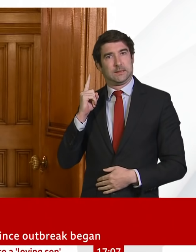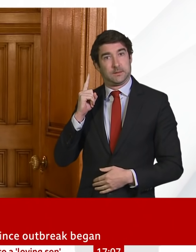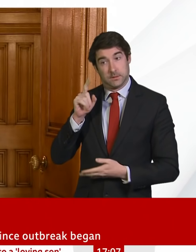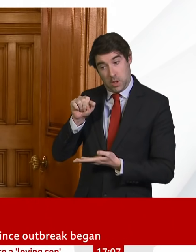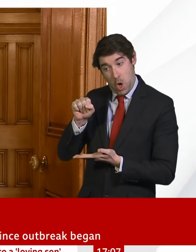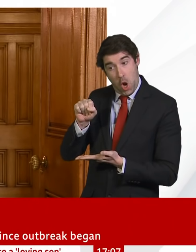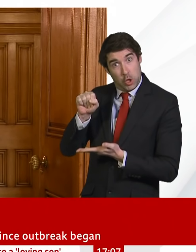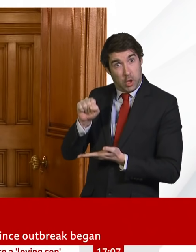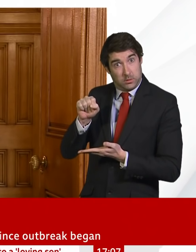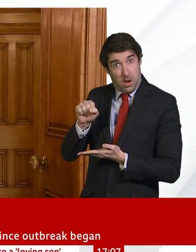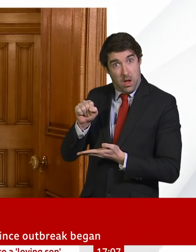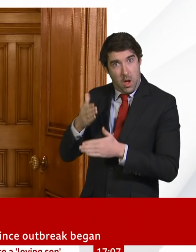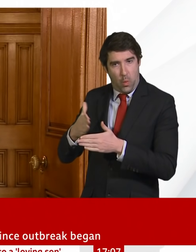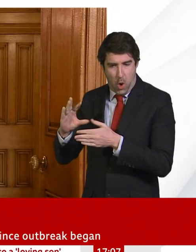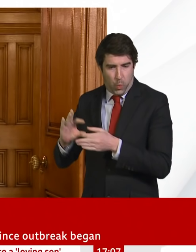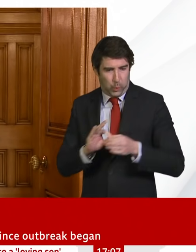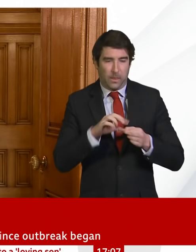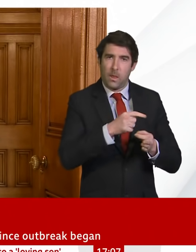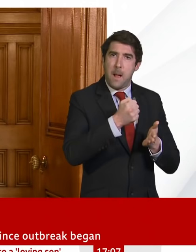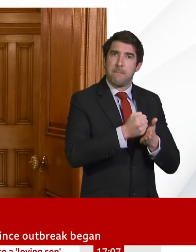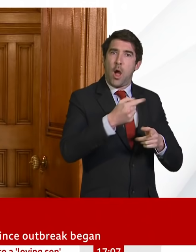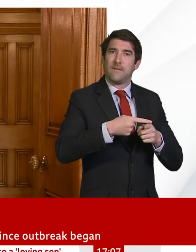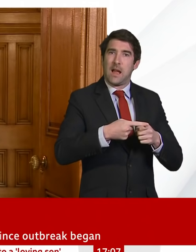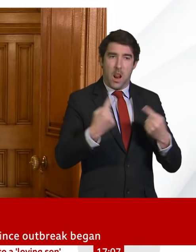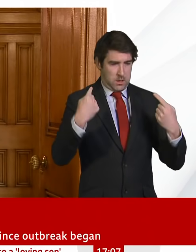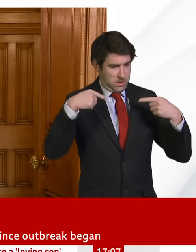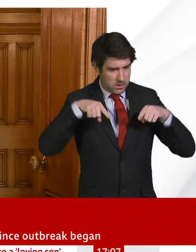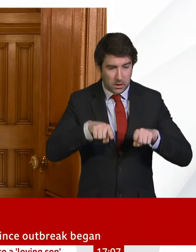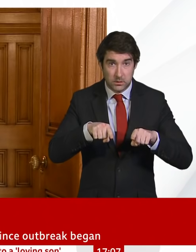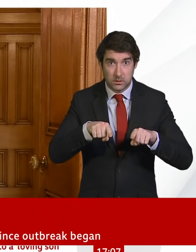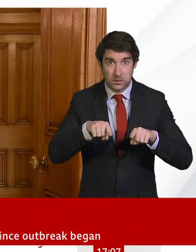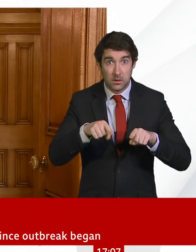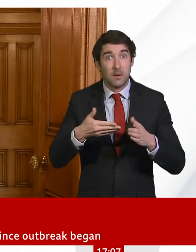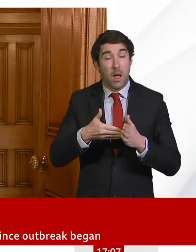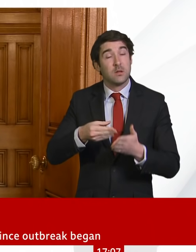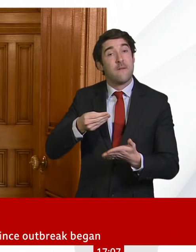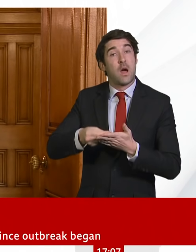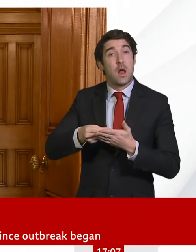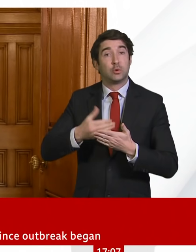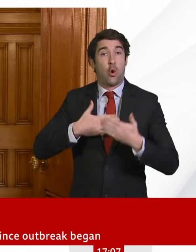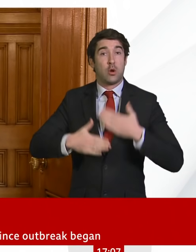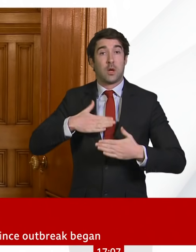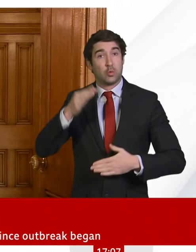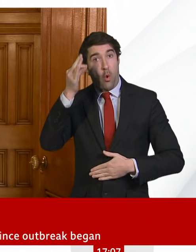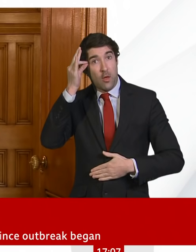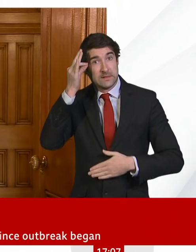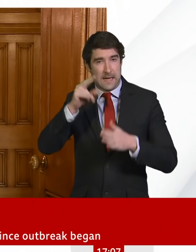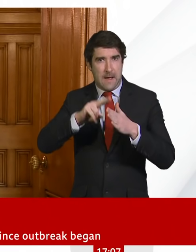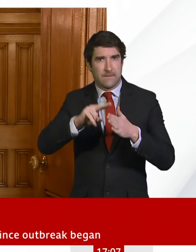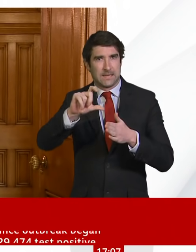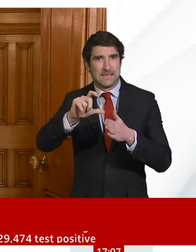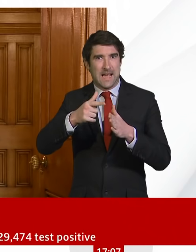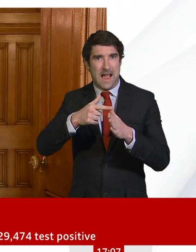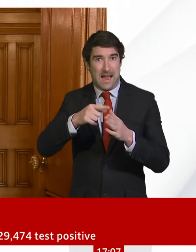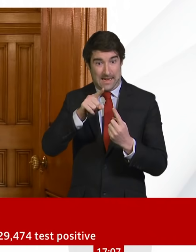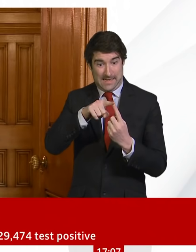with Bank of England and the Financial Conduct Authority, wrote to the chief executives of the UK banks to urge them to make